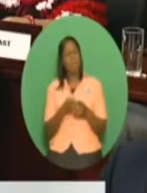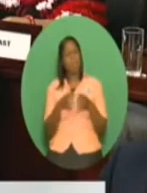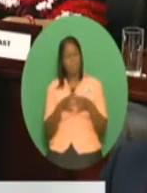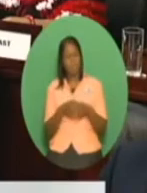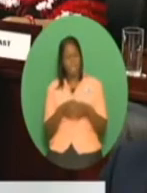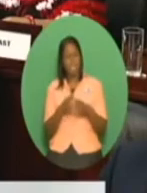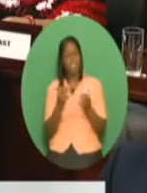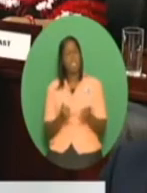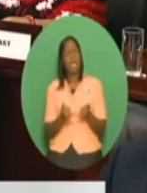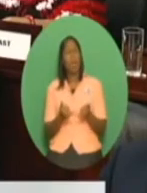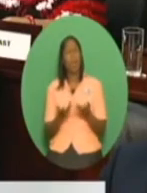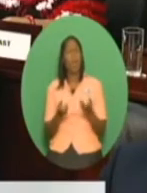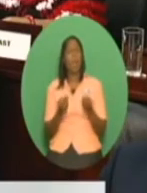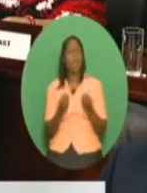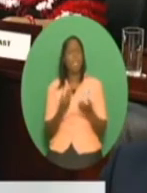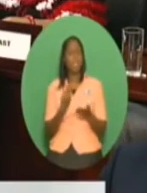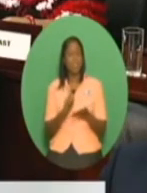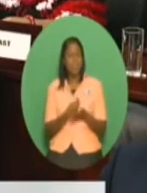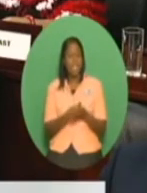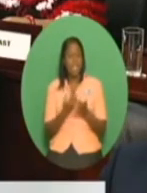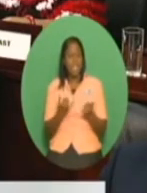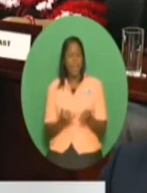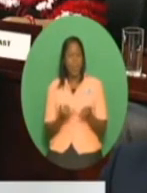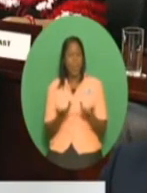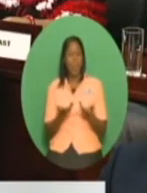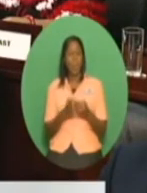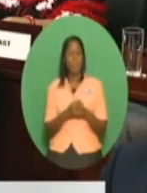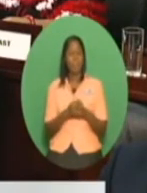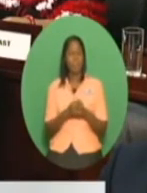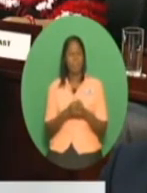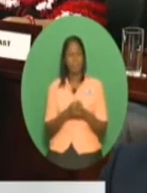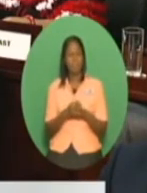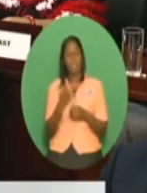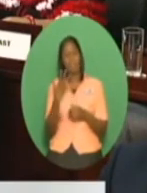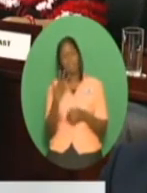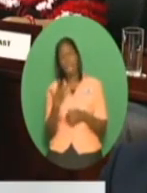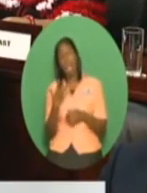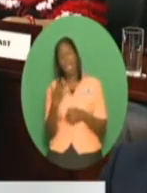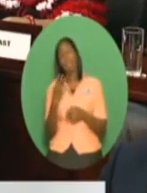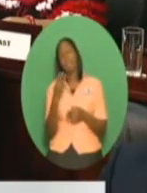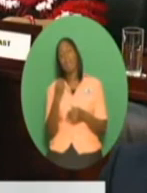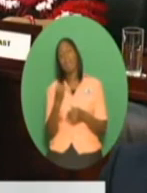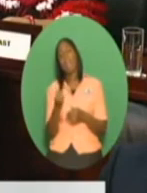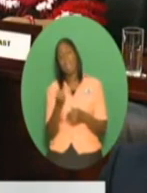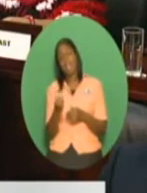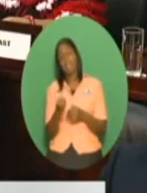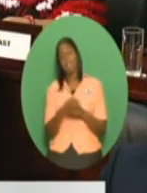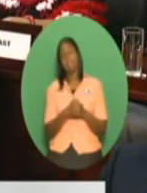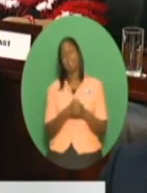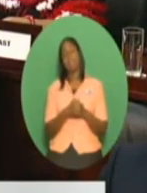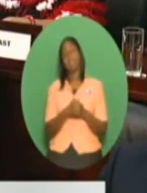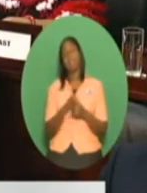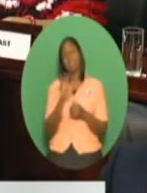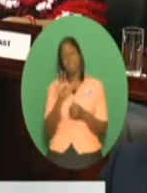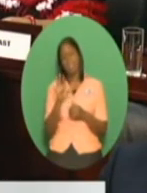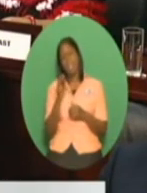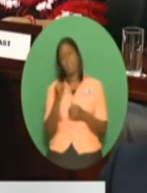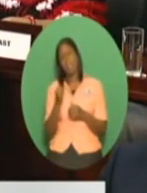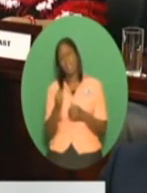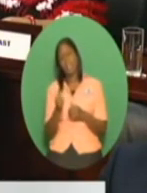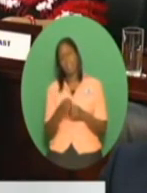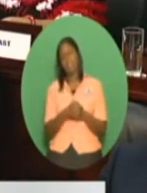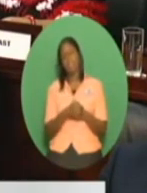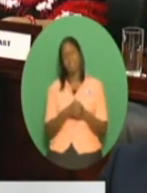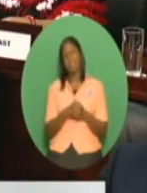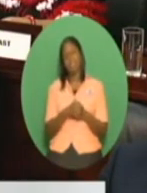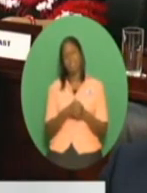the fiscal year 2015, $5 million. For the 5.023 million.